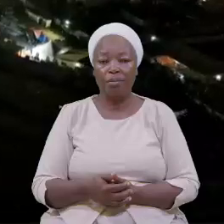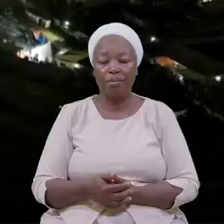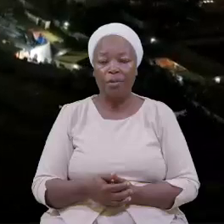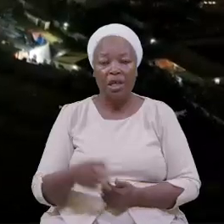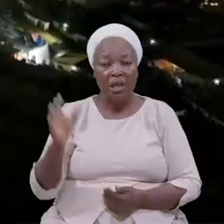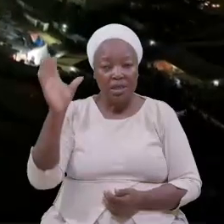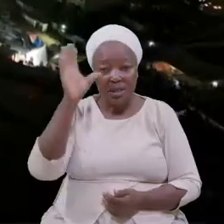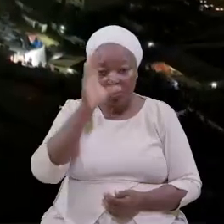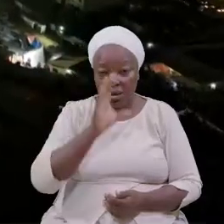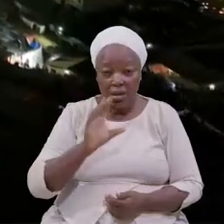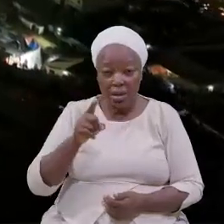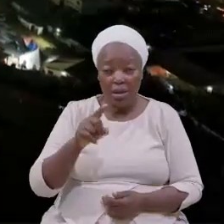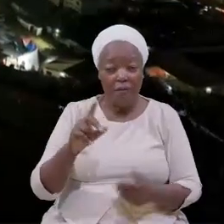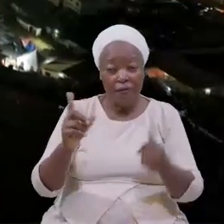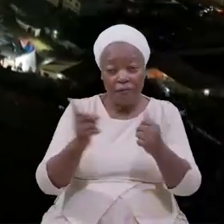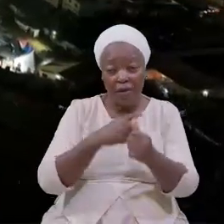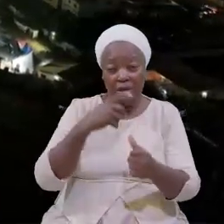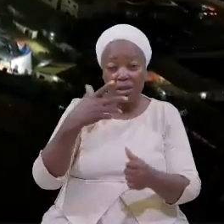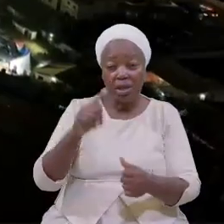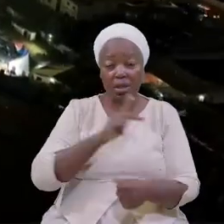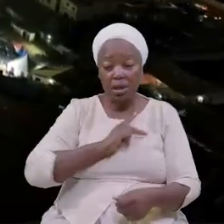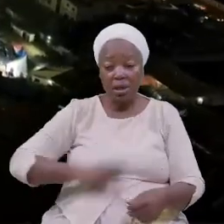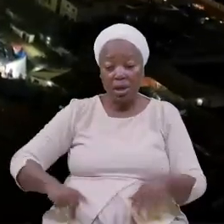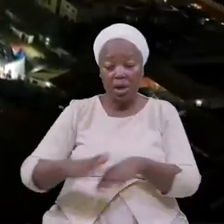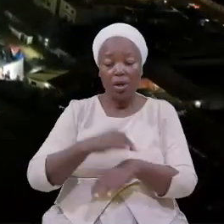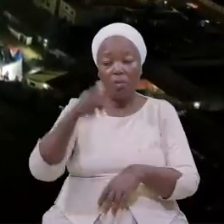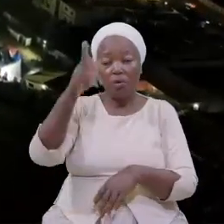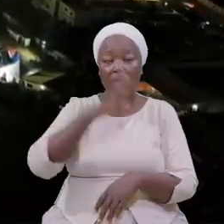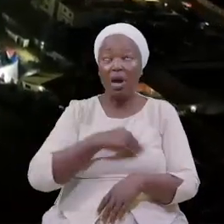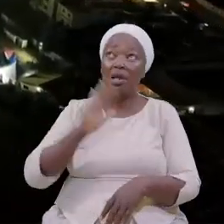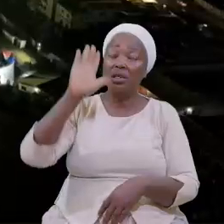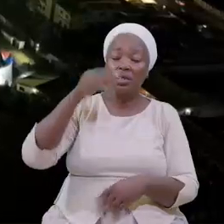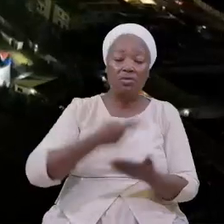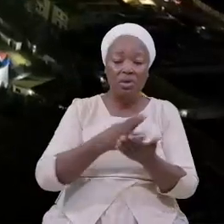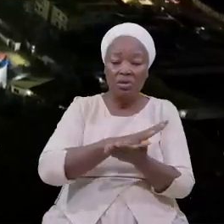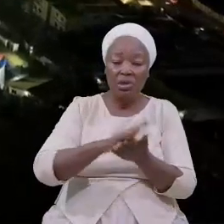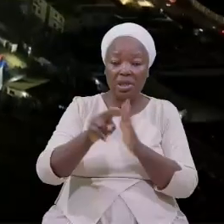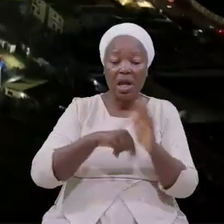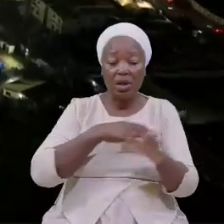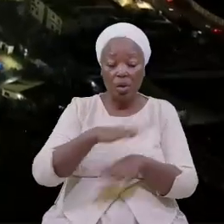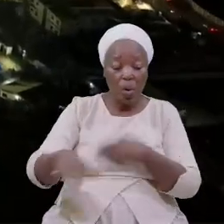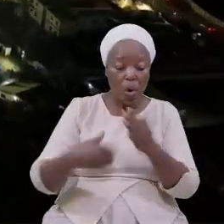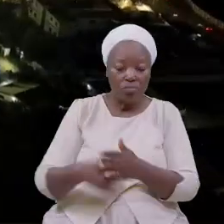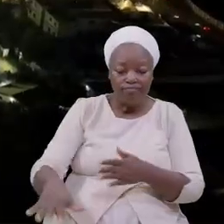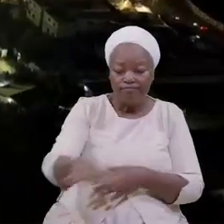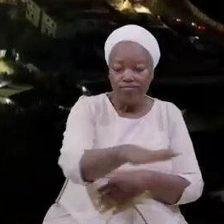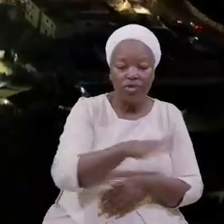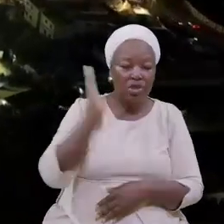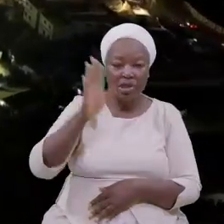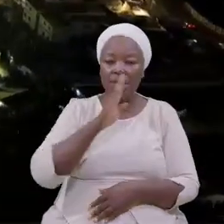first the kingdom of God and his righteousness, and all these things shall be added unto